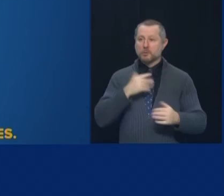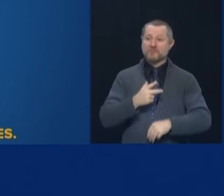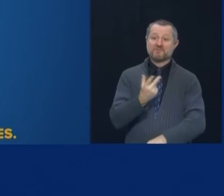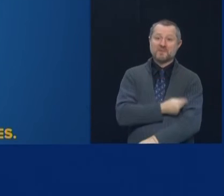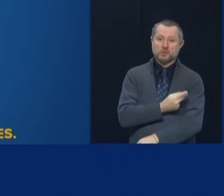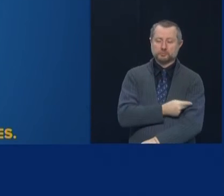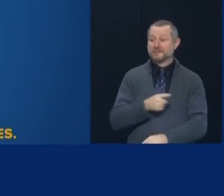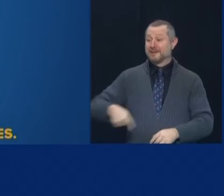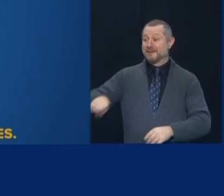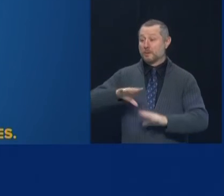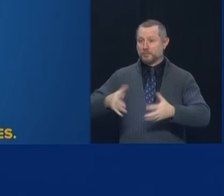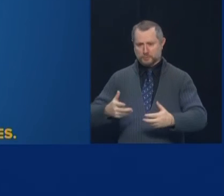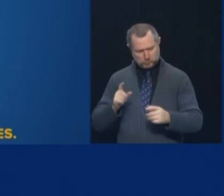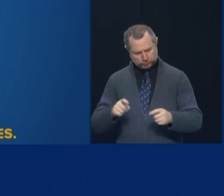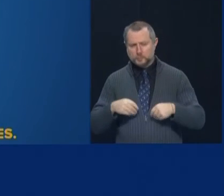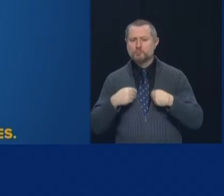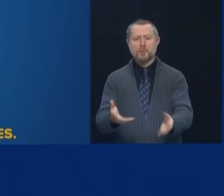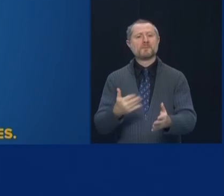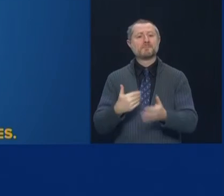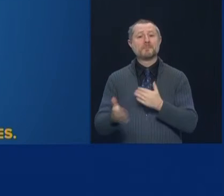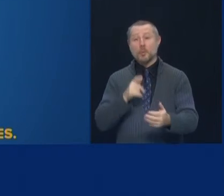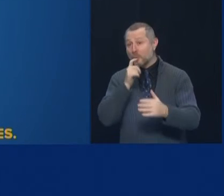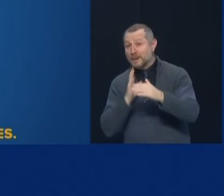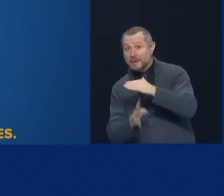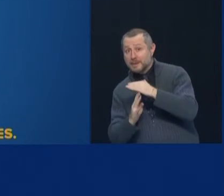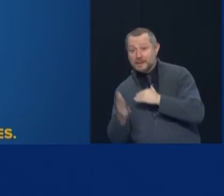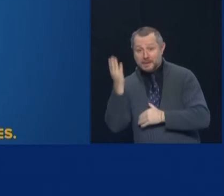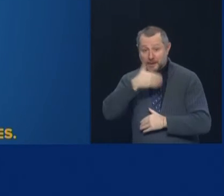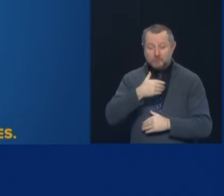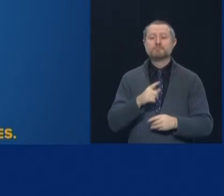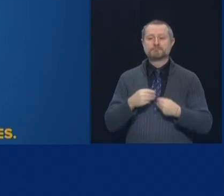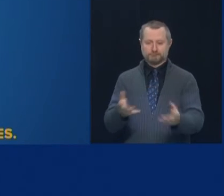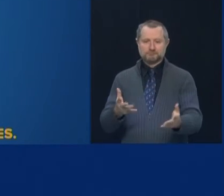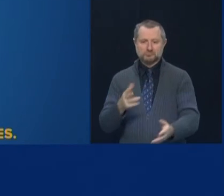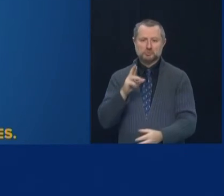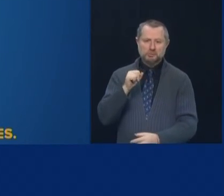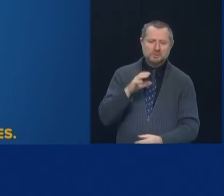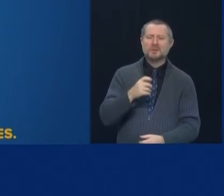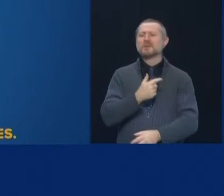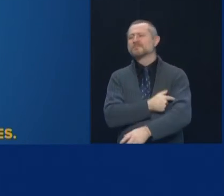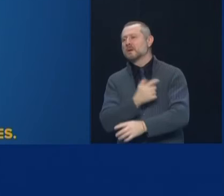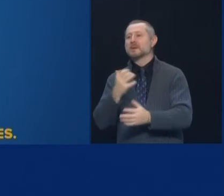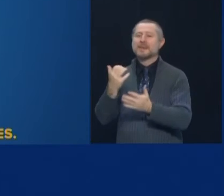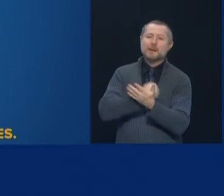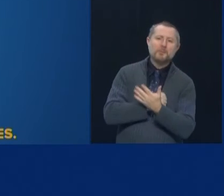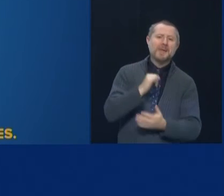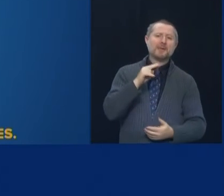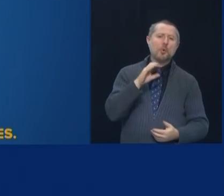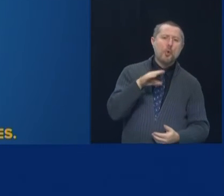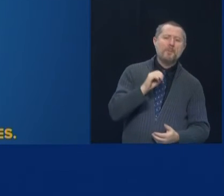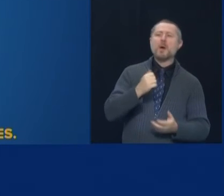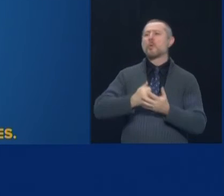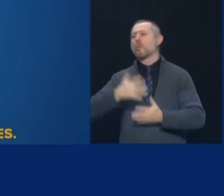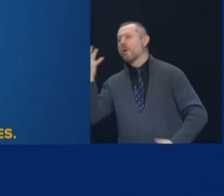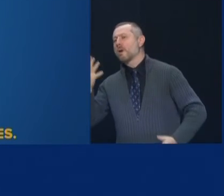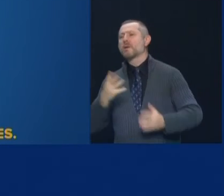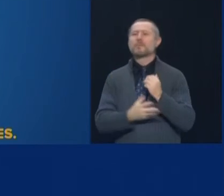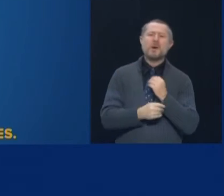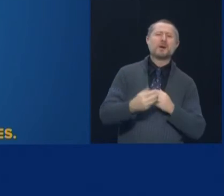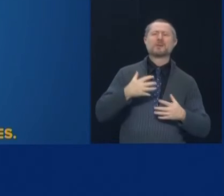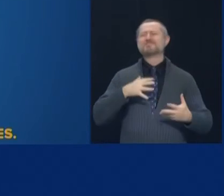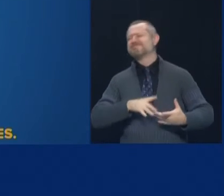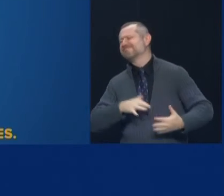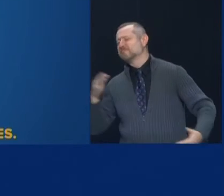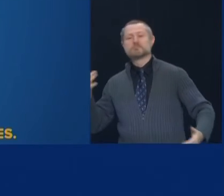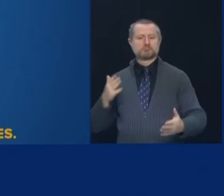everyone, regardless of race, income, religion, etc. And we know that